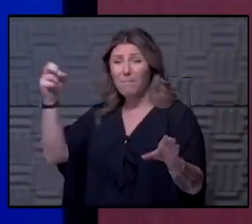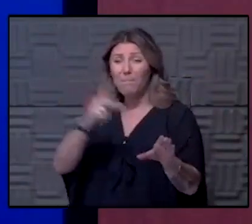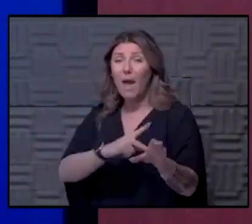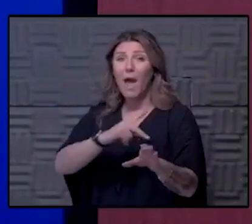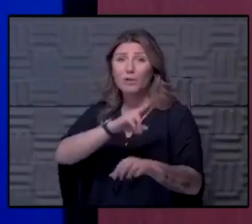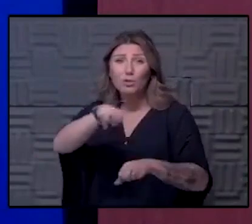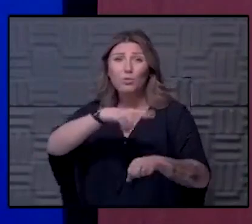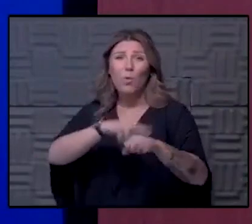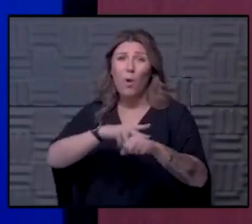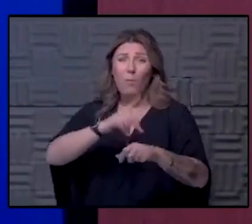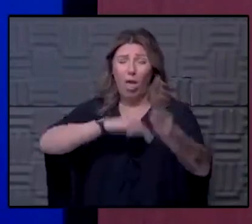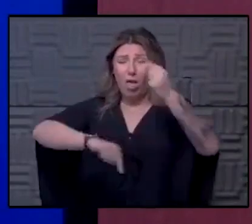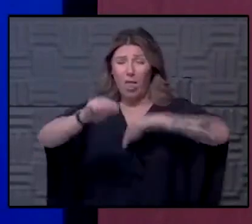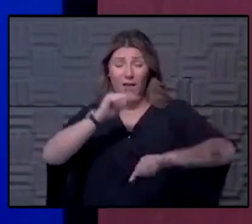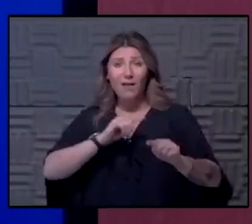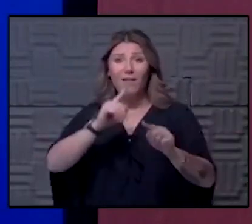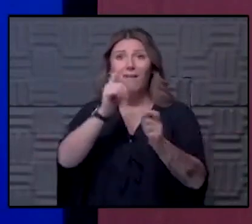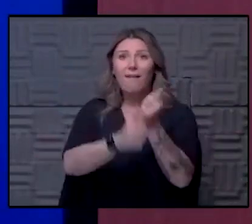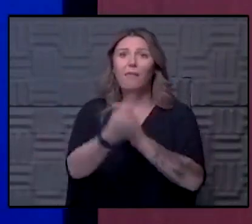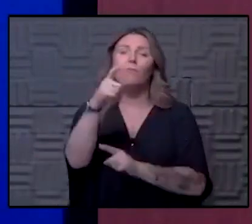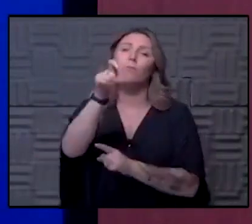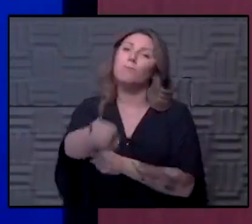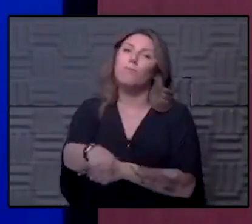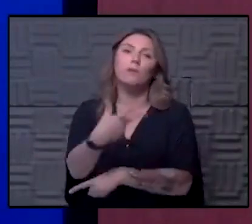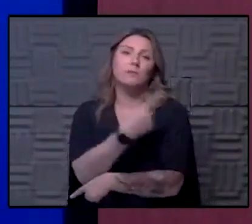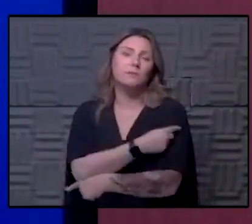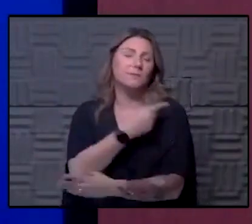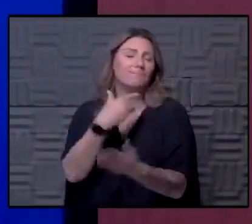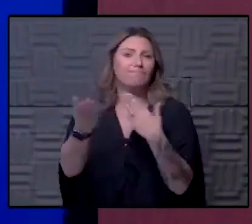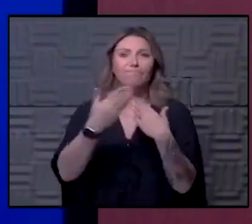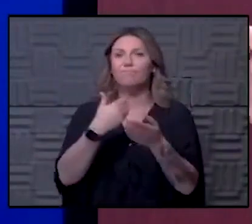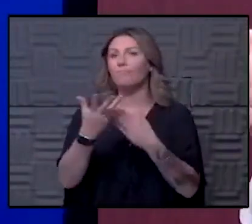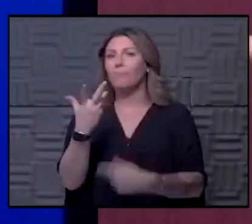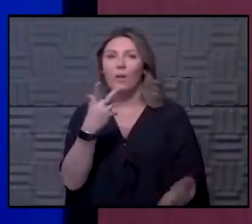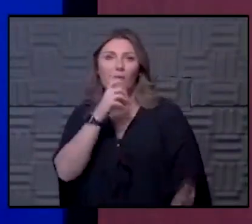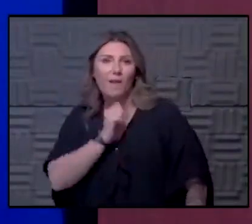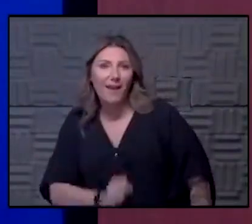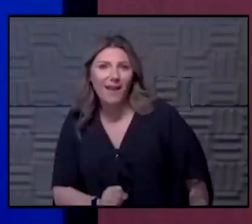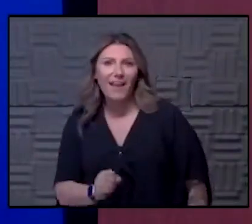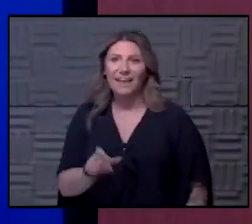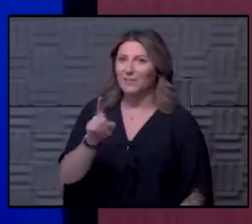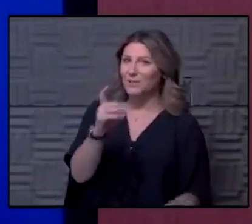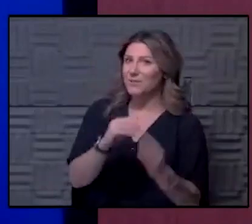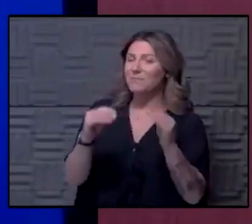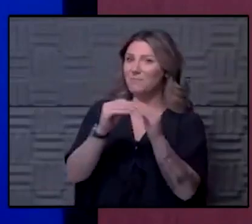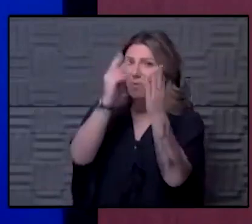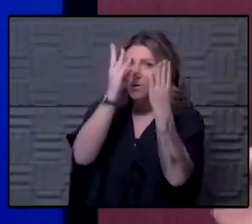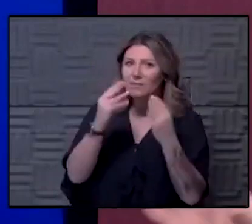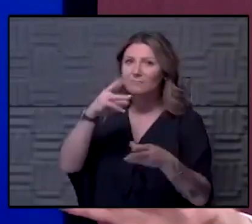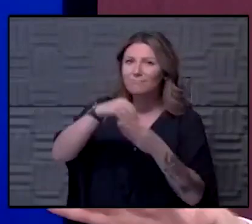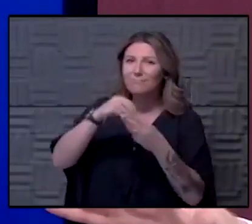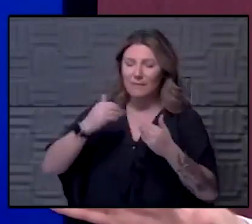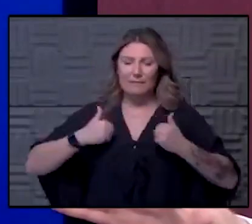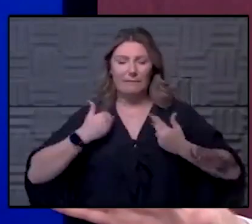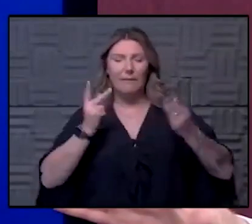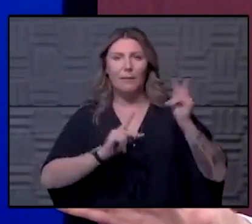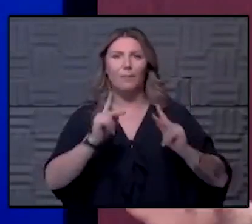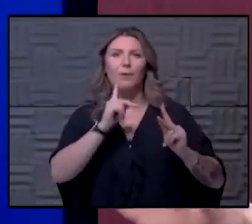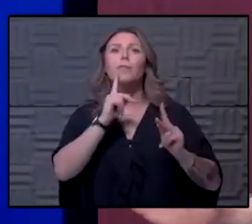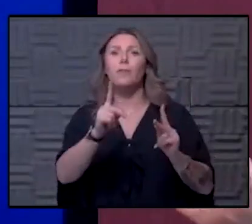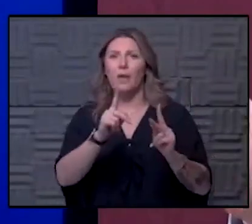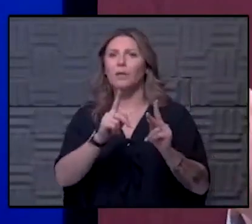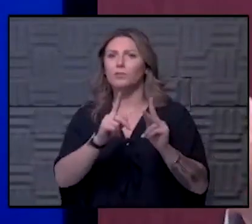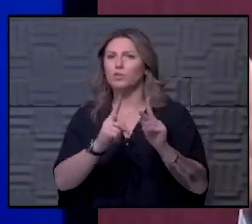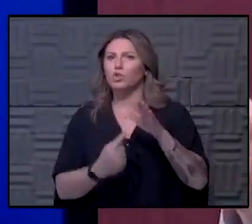to do that we have to get everybody vaccinated, regardless of age. We need more data in young people to know that it's safe, but I think that's emerging